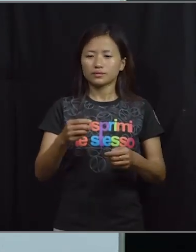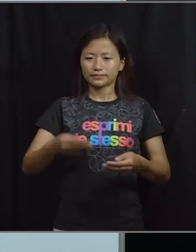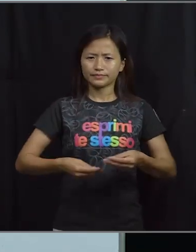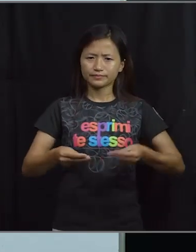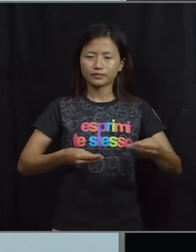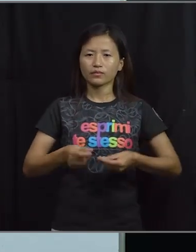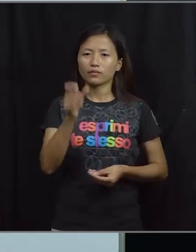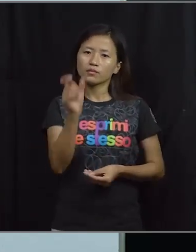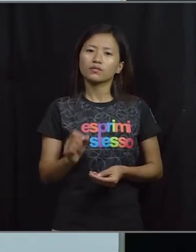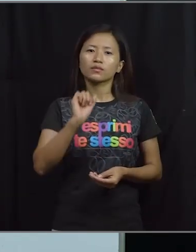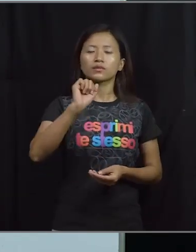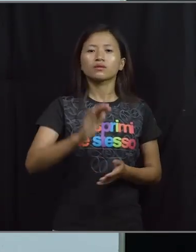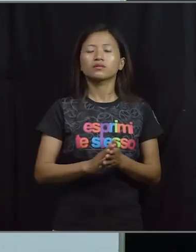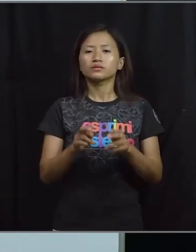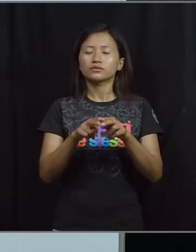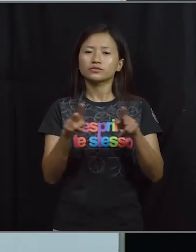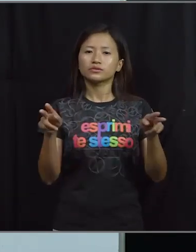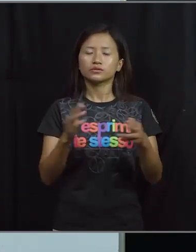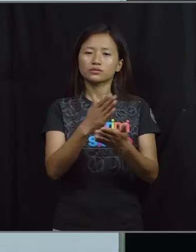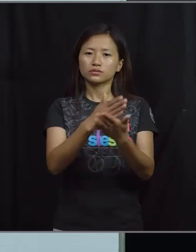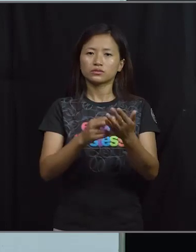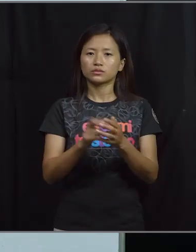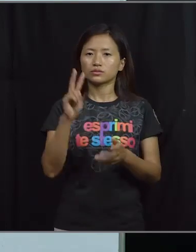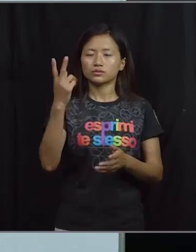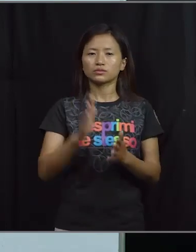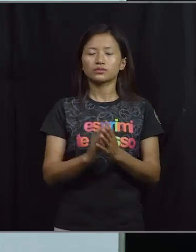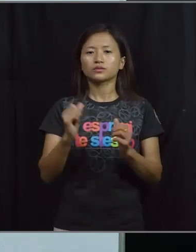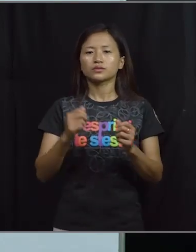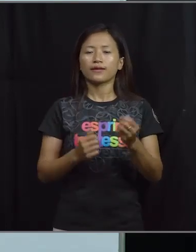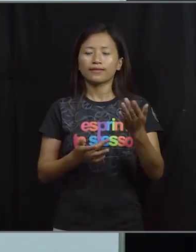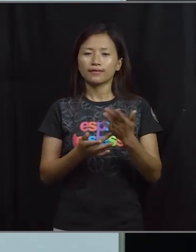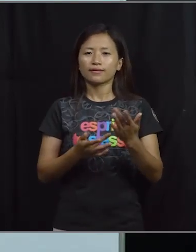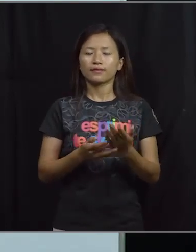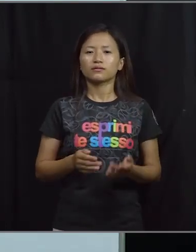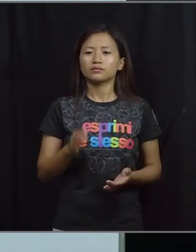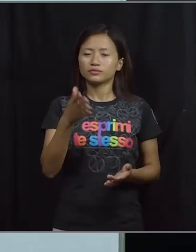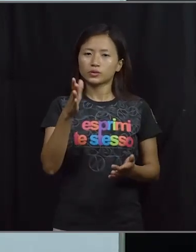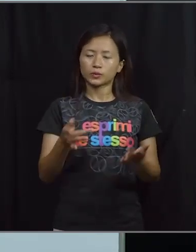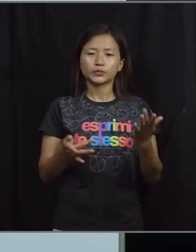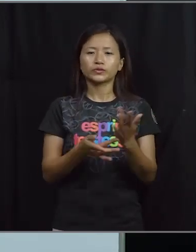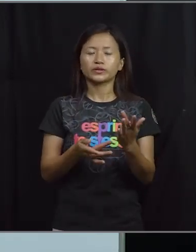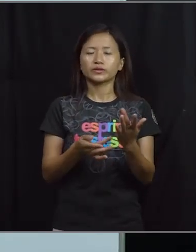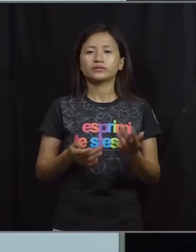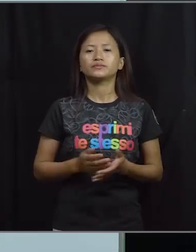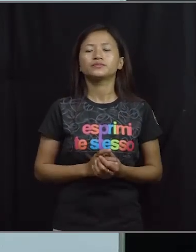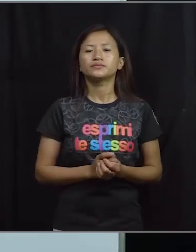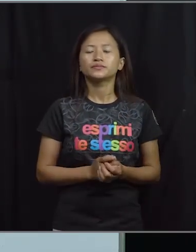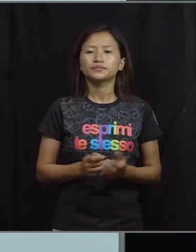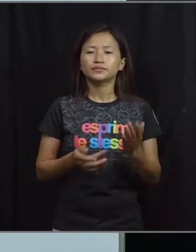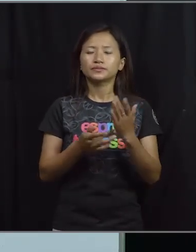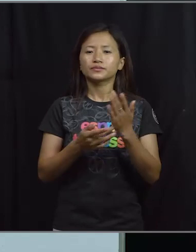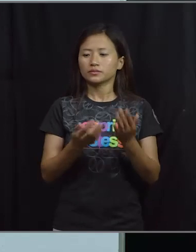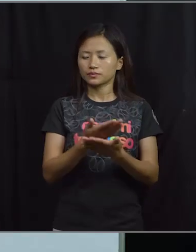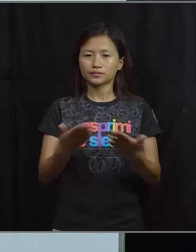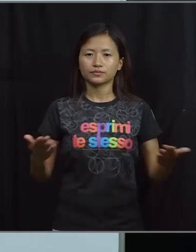based on technology are divided into two categories, that is technical and non-technical. So technical entrepreneurs